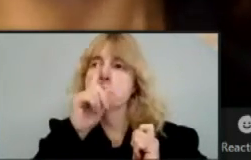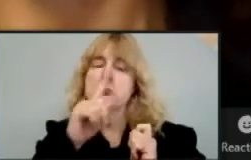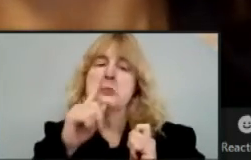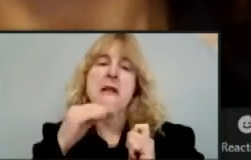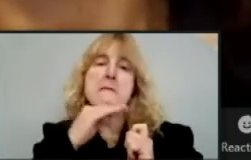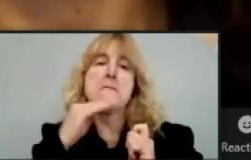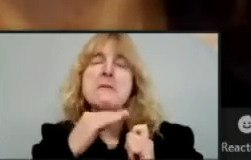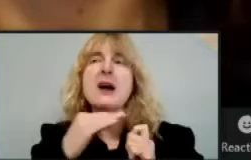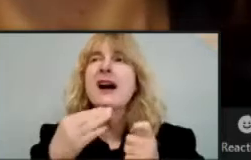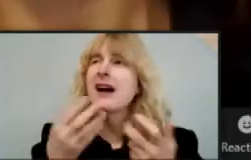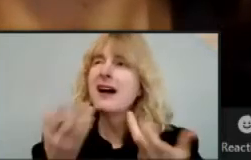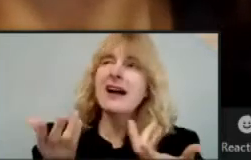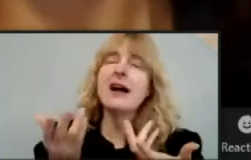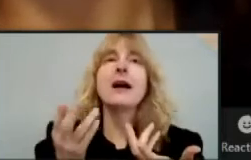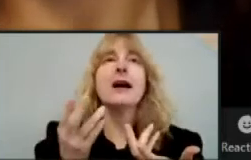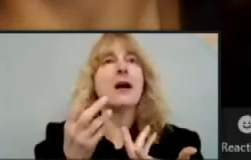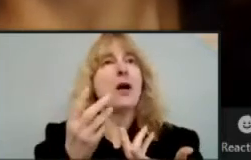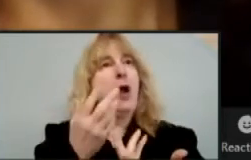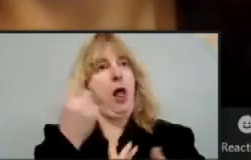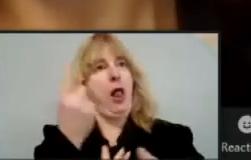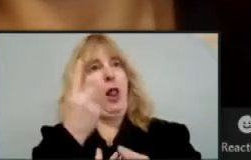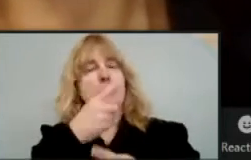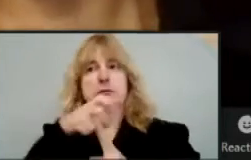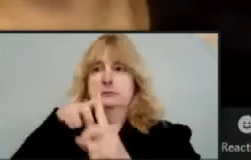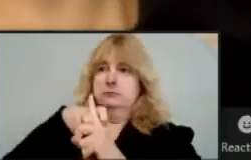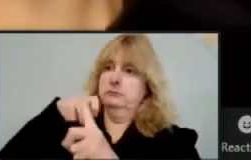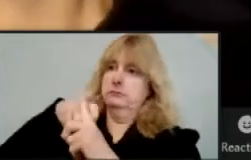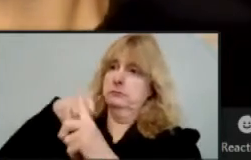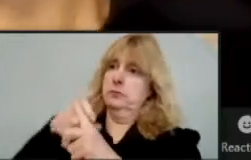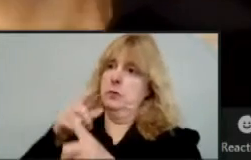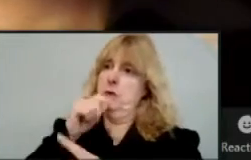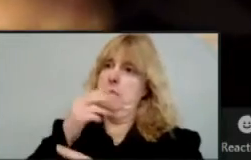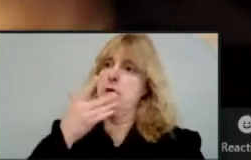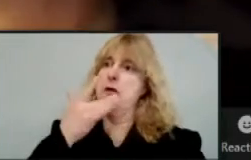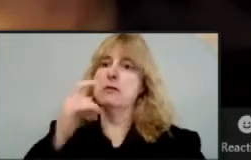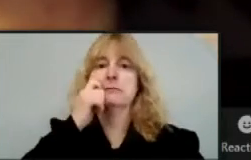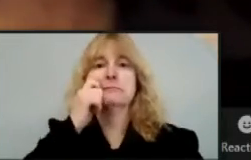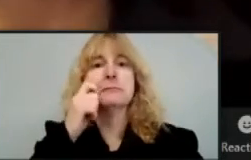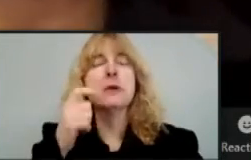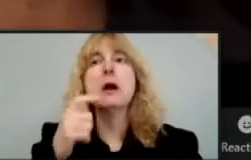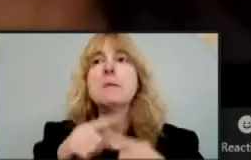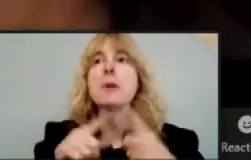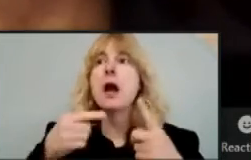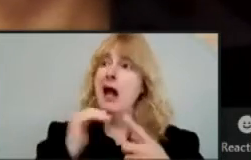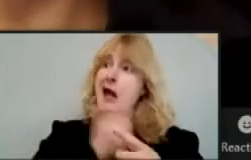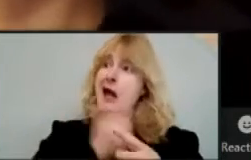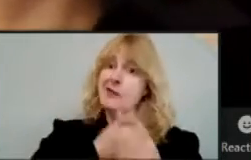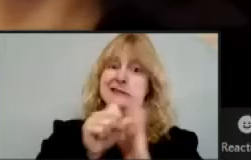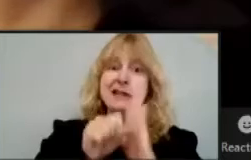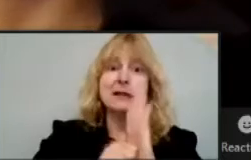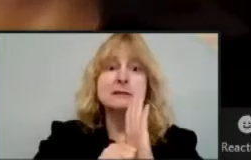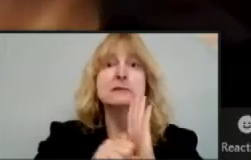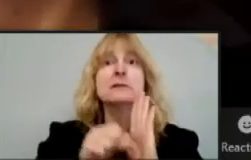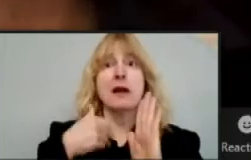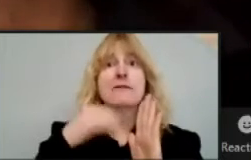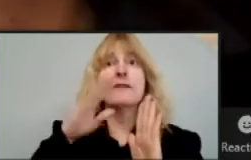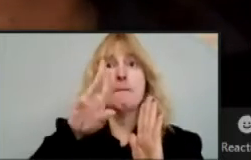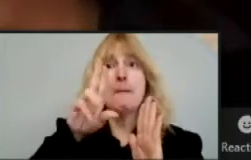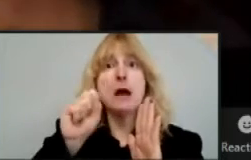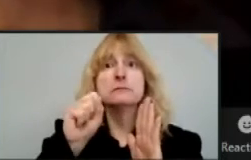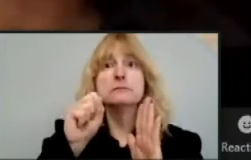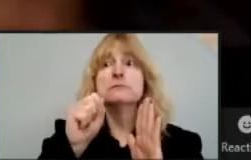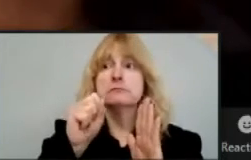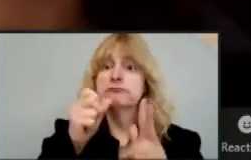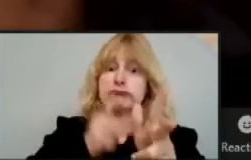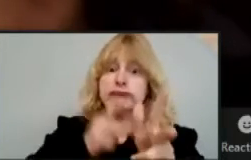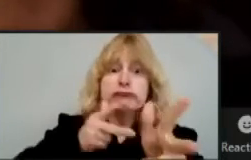state, we have had people that helped to put together buses of folks who descended on our U.S. Capitol